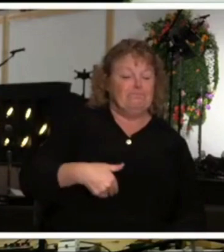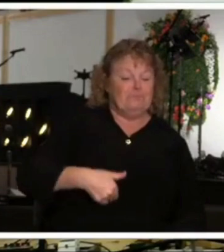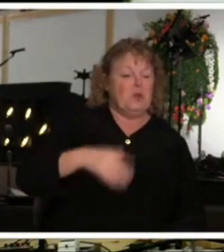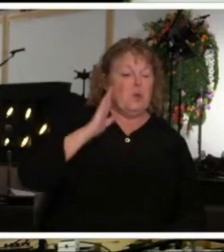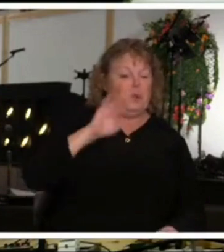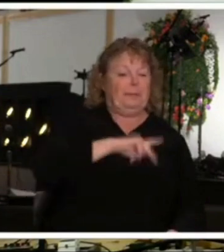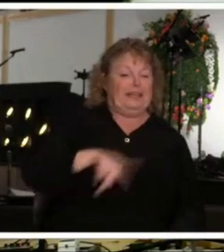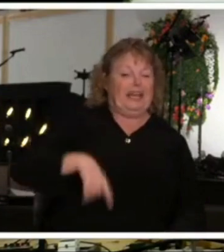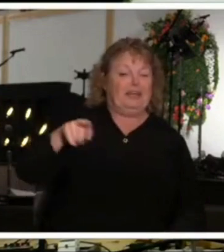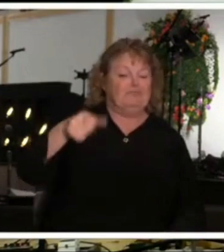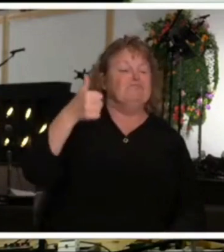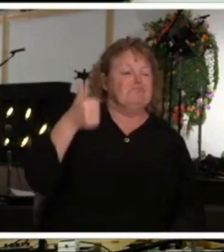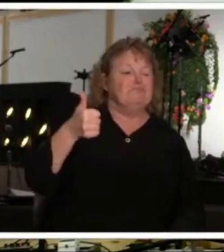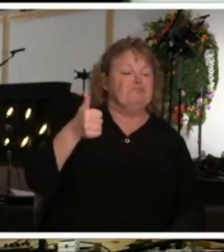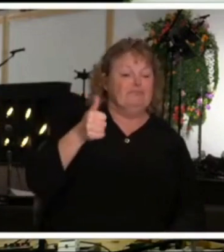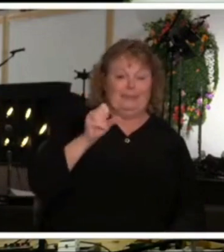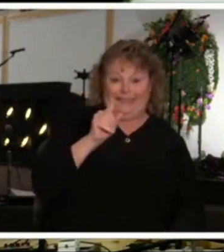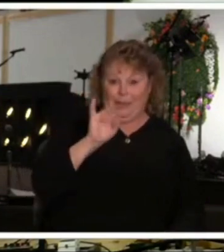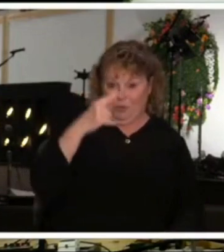king. Boy.